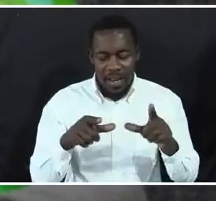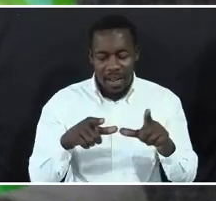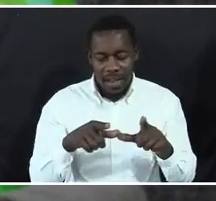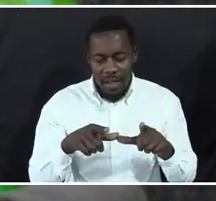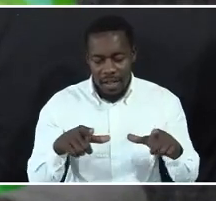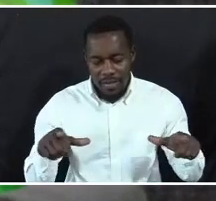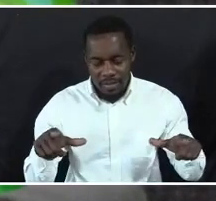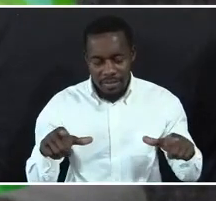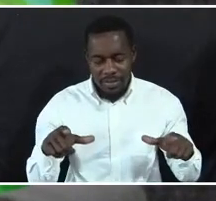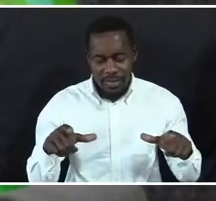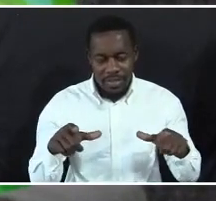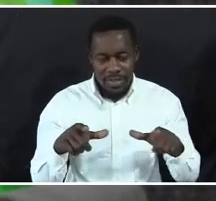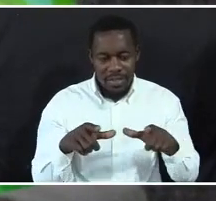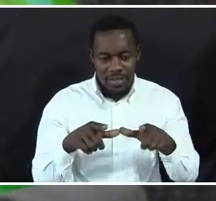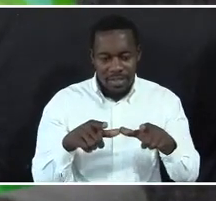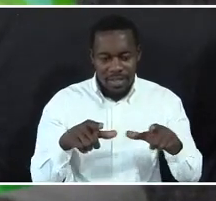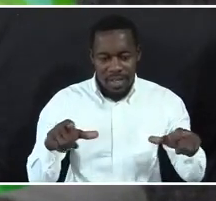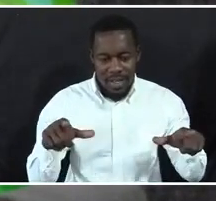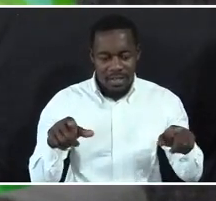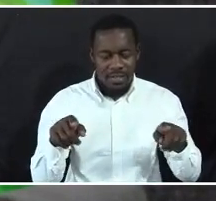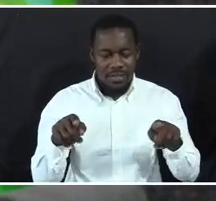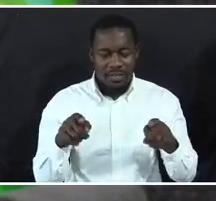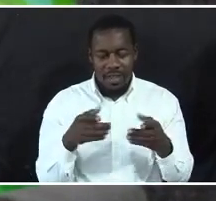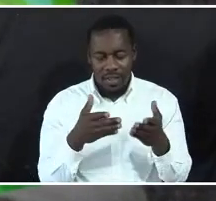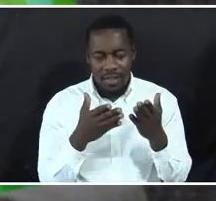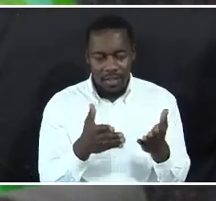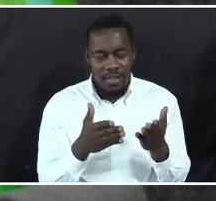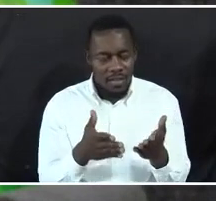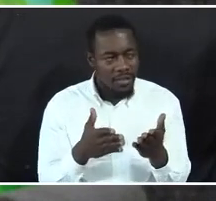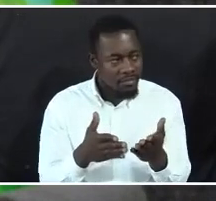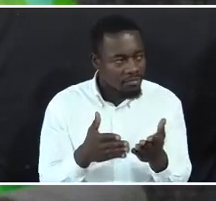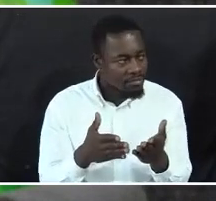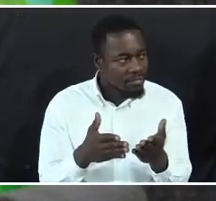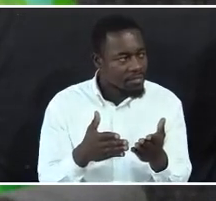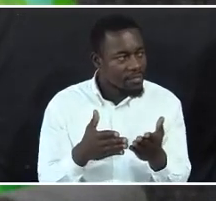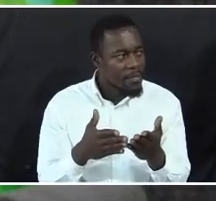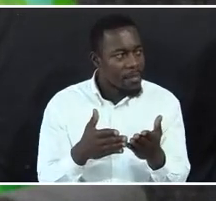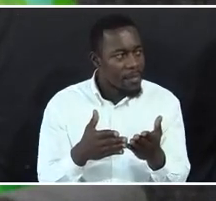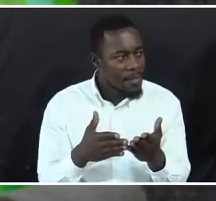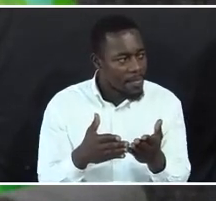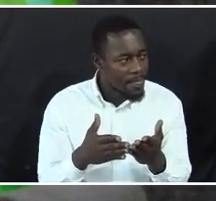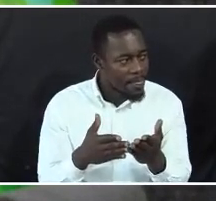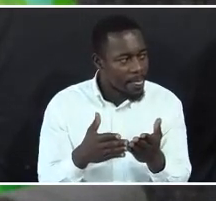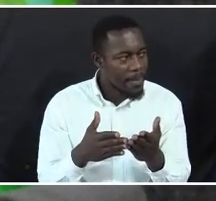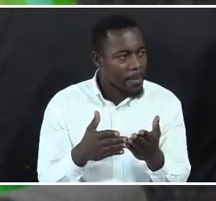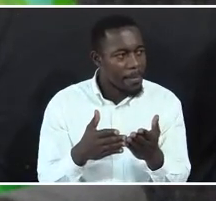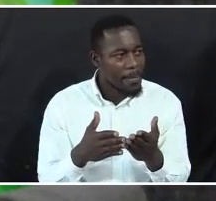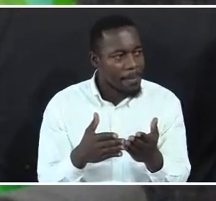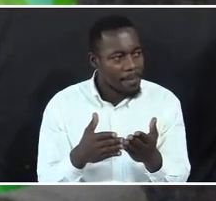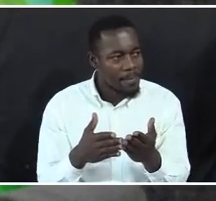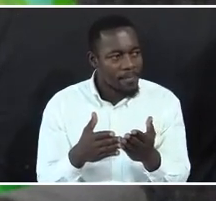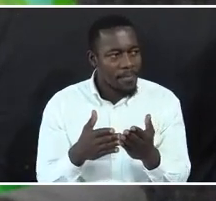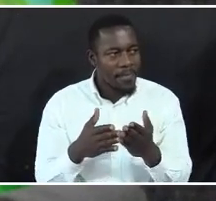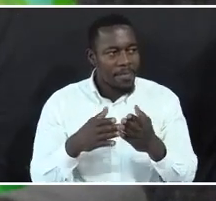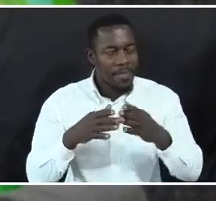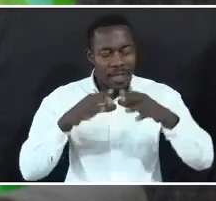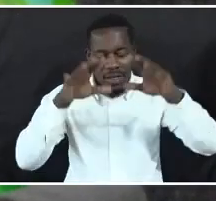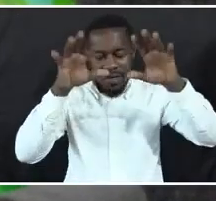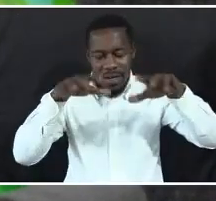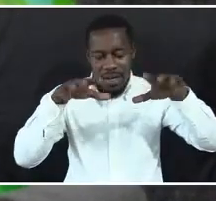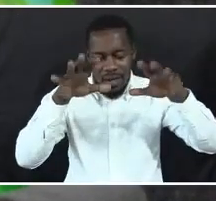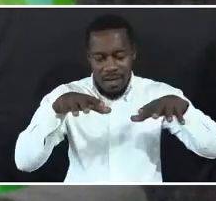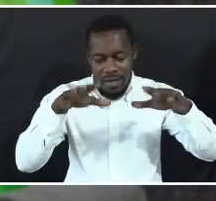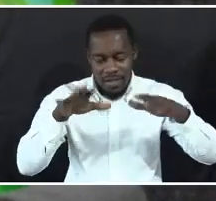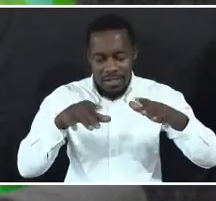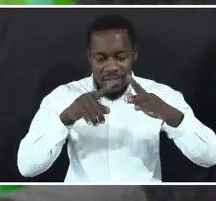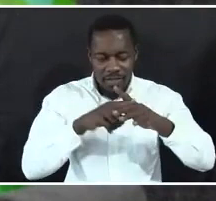Noah started building the ark even though there was no sign that it would rain. Noah